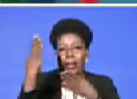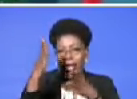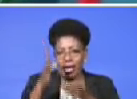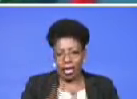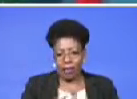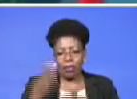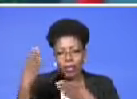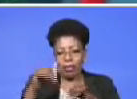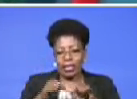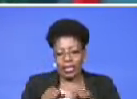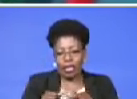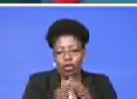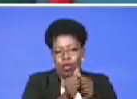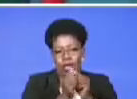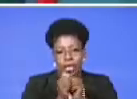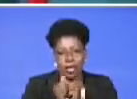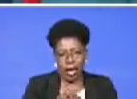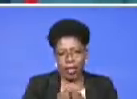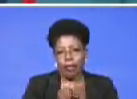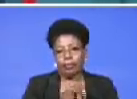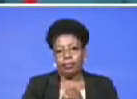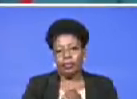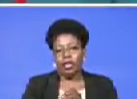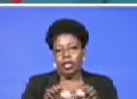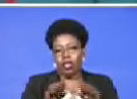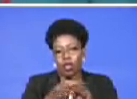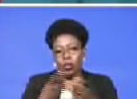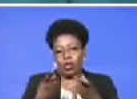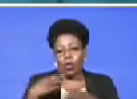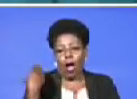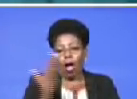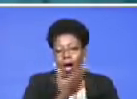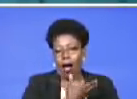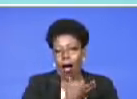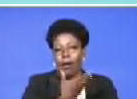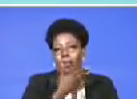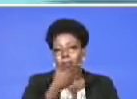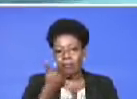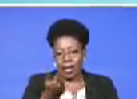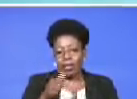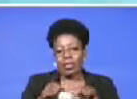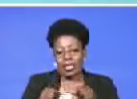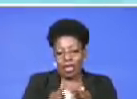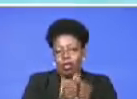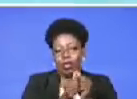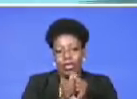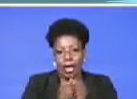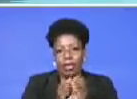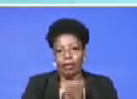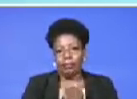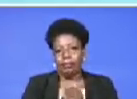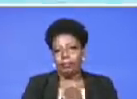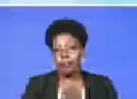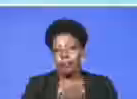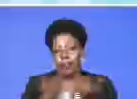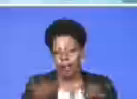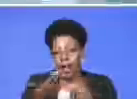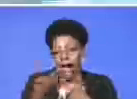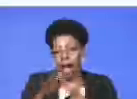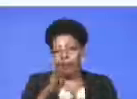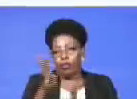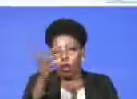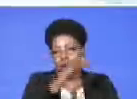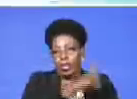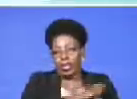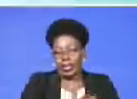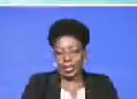Bahamians stick together. So we worked, we did our best, and we did stick together and won overall. Now, after the 4 days of competition,